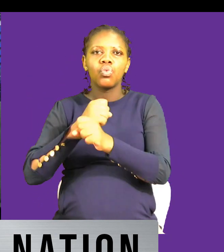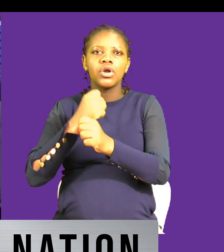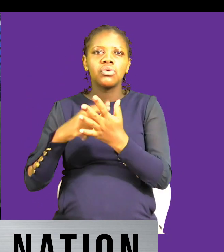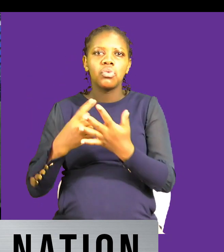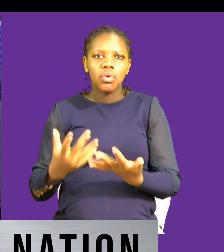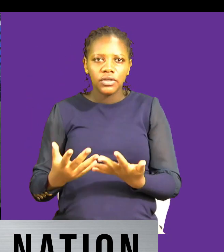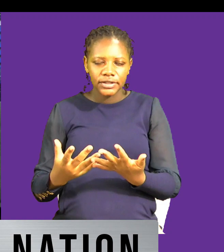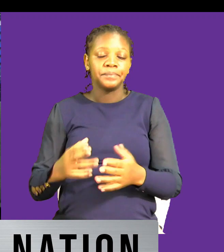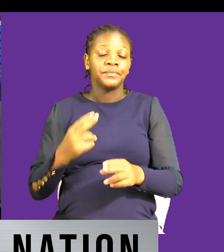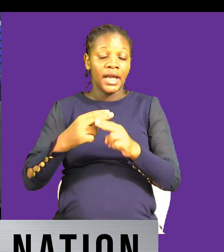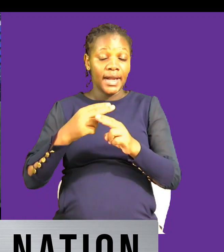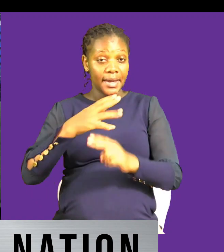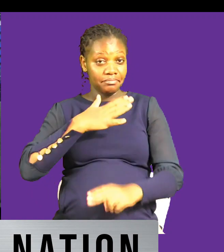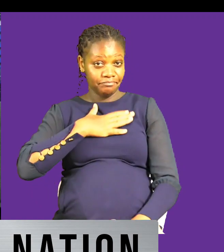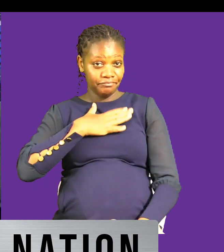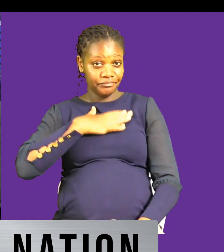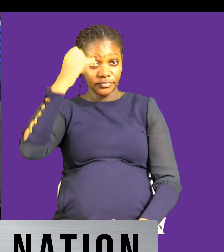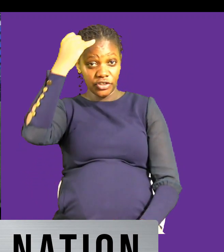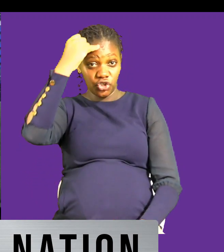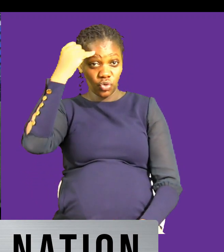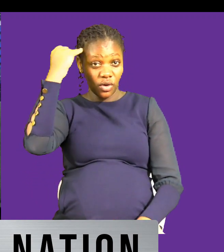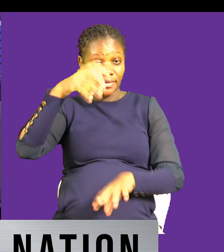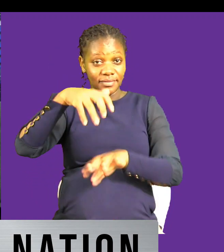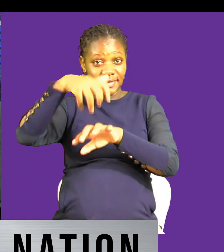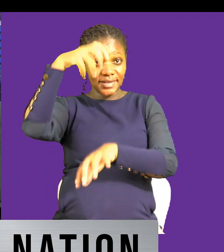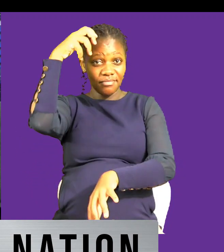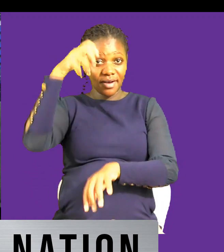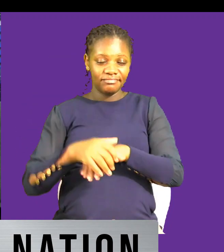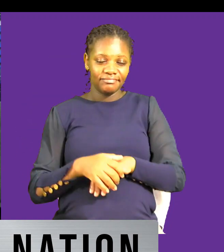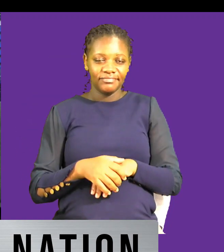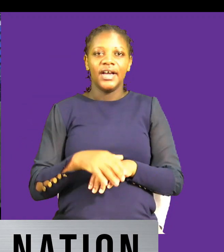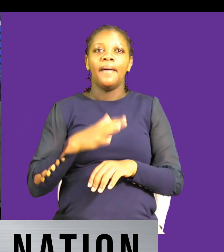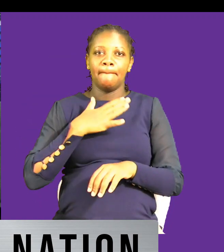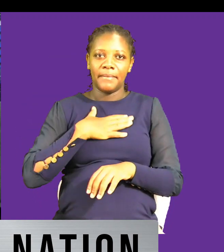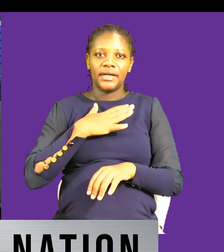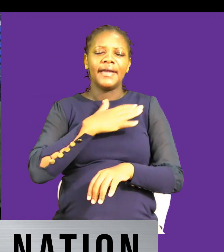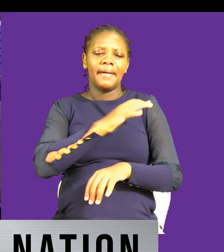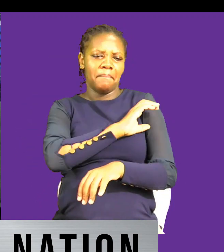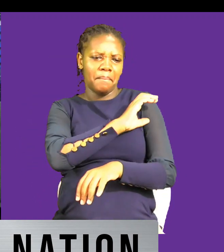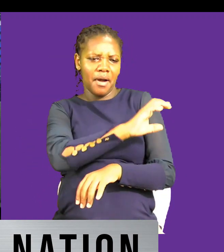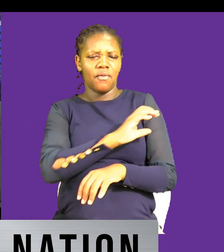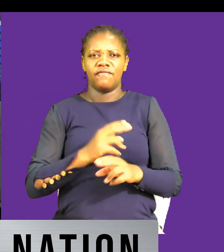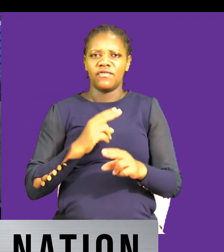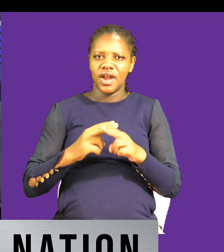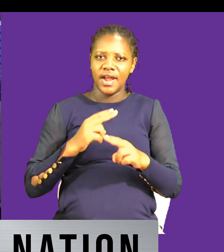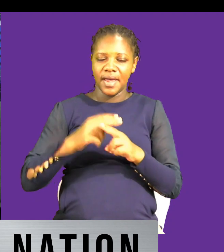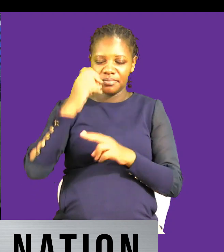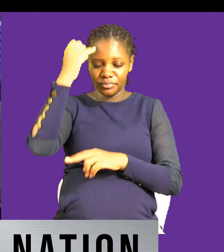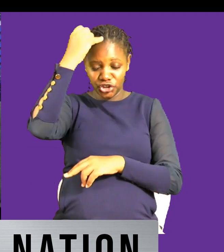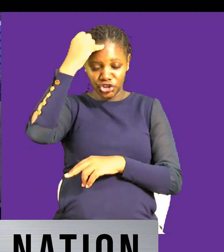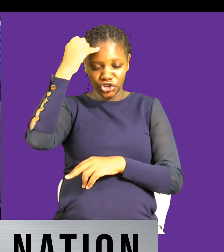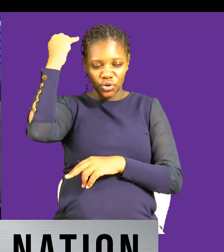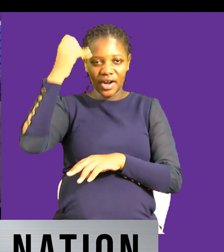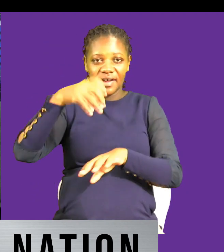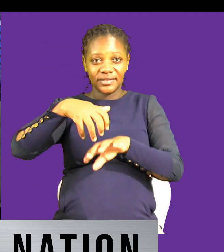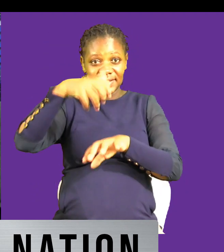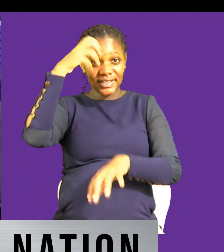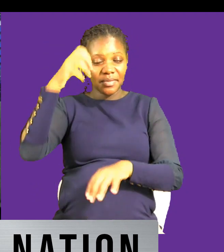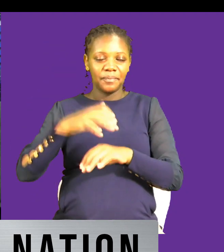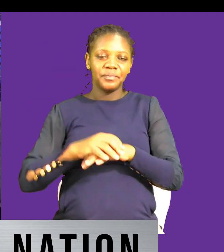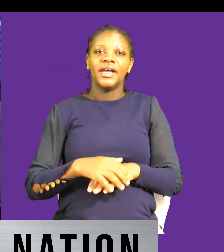alone. My name is JONAH SIMBA. By the way, my name is the powerful JONAH SIMBA. Tell me I'm powerful